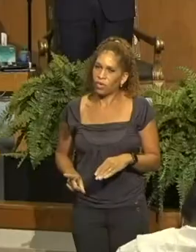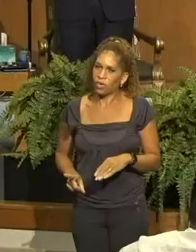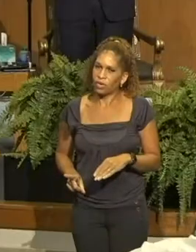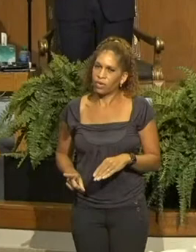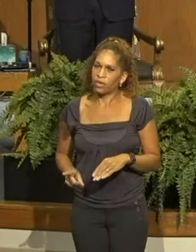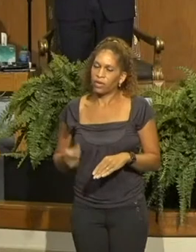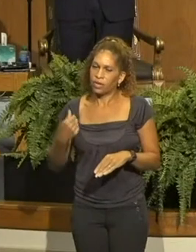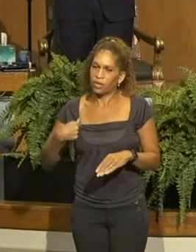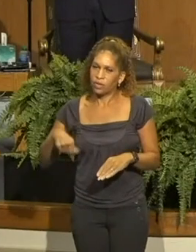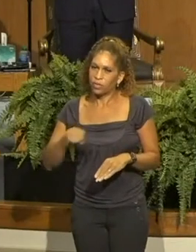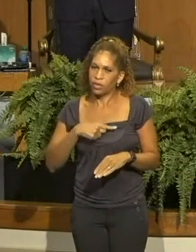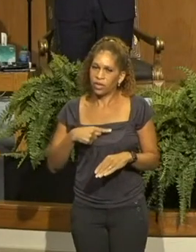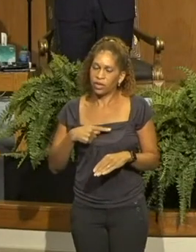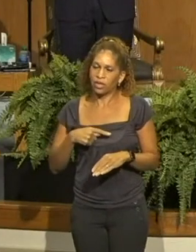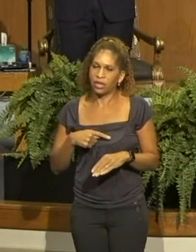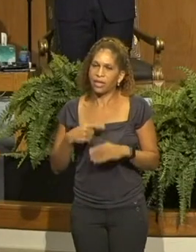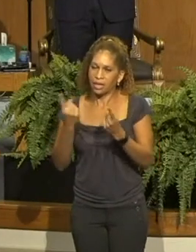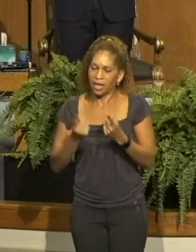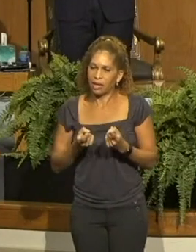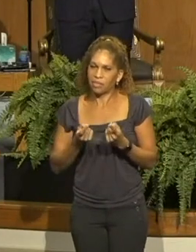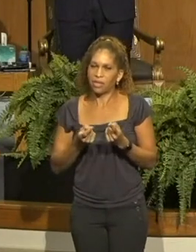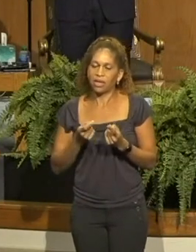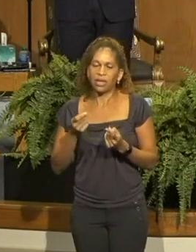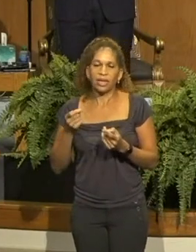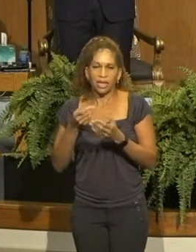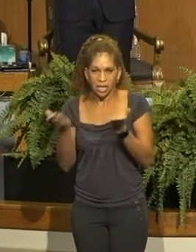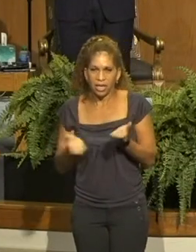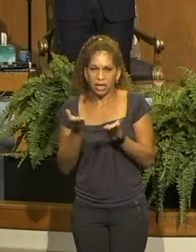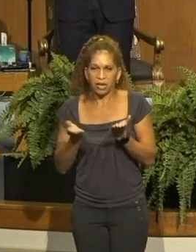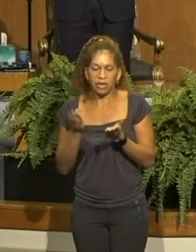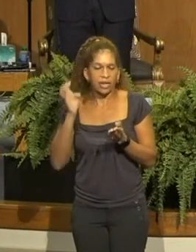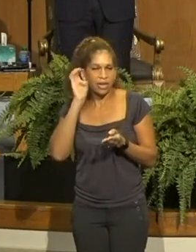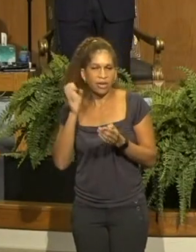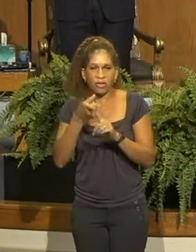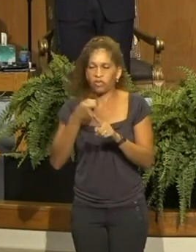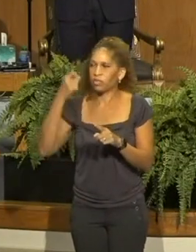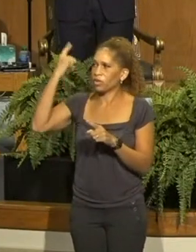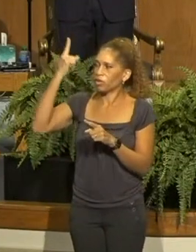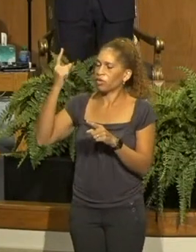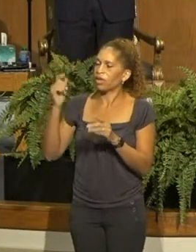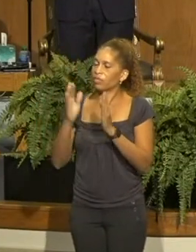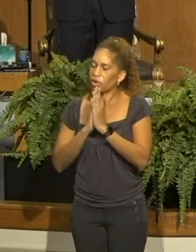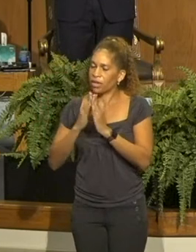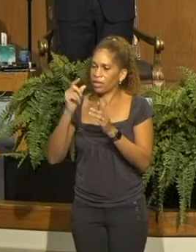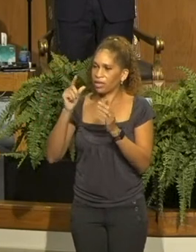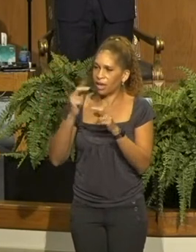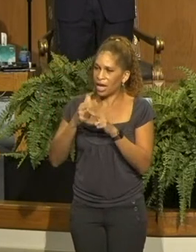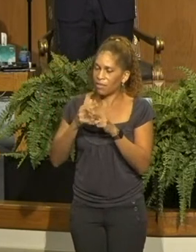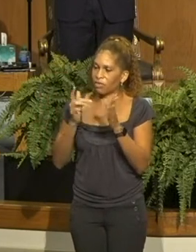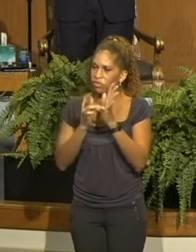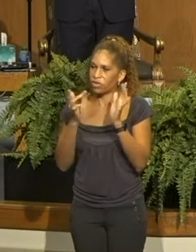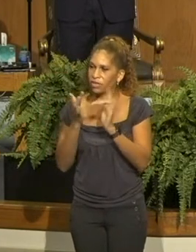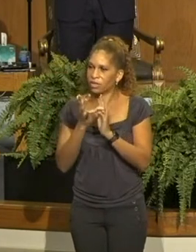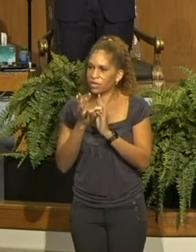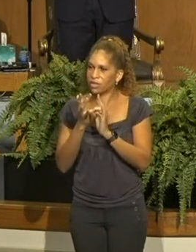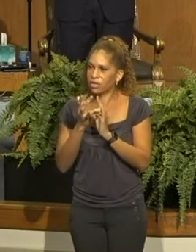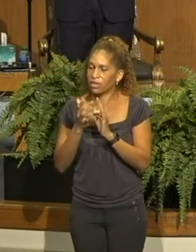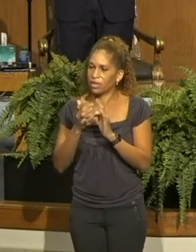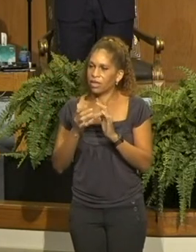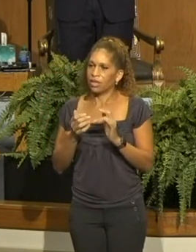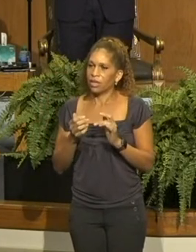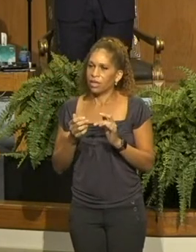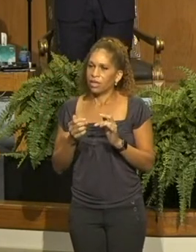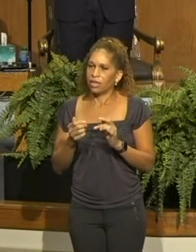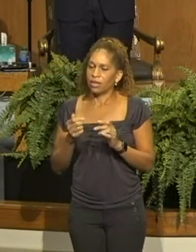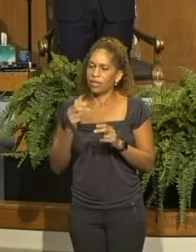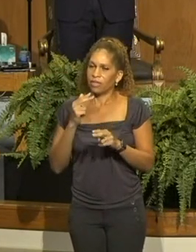hear a fresh word from you, I pray in the name of Jesus that you will strengthen the preacher, that you